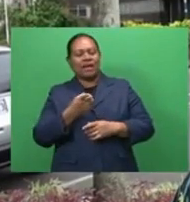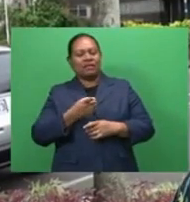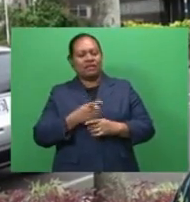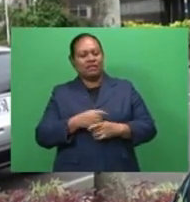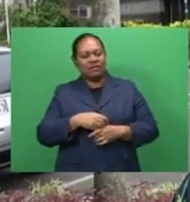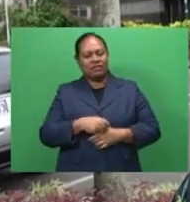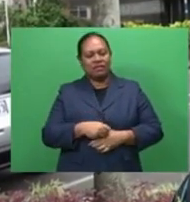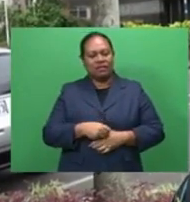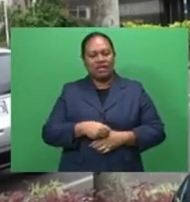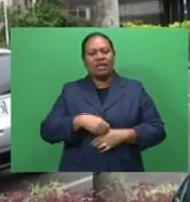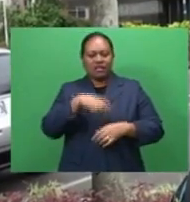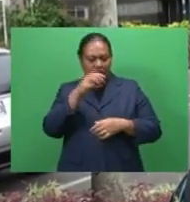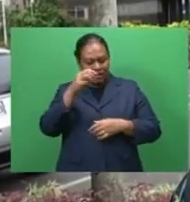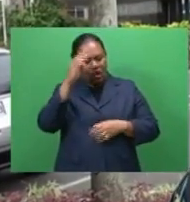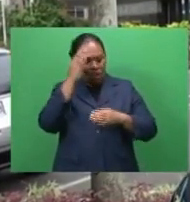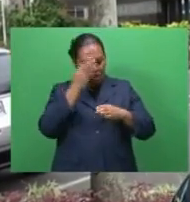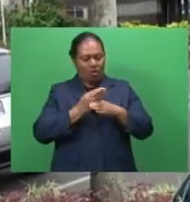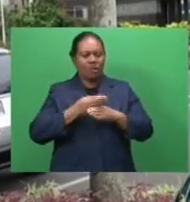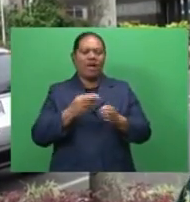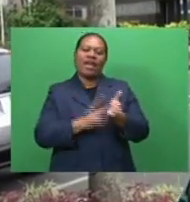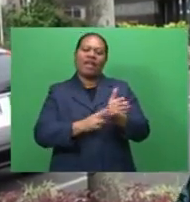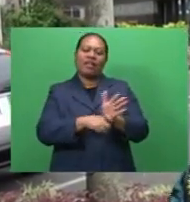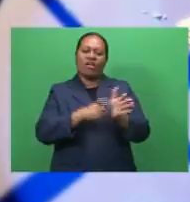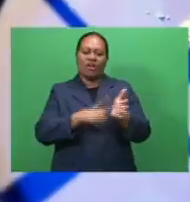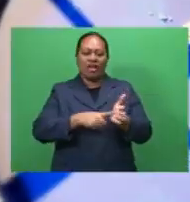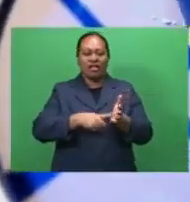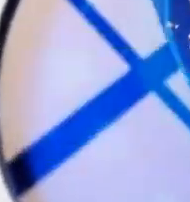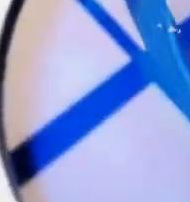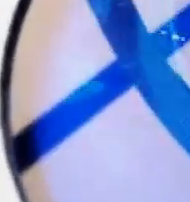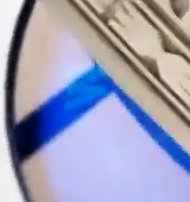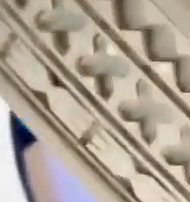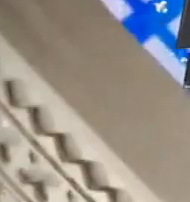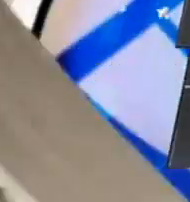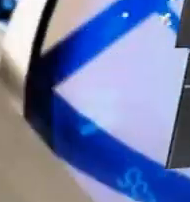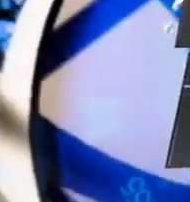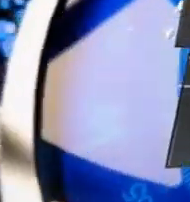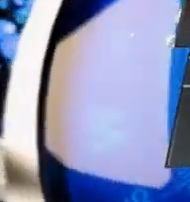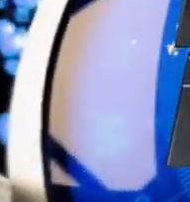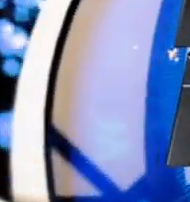with NRL and Super Rugby season.